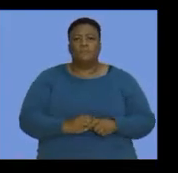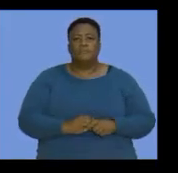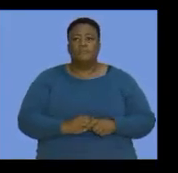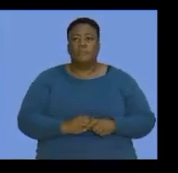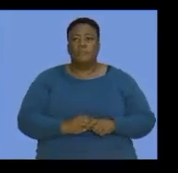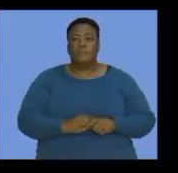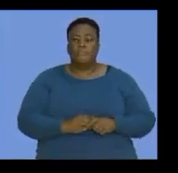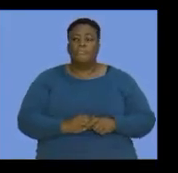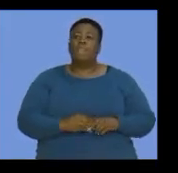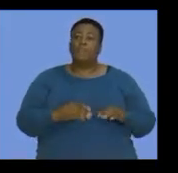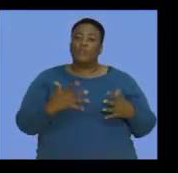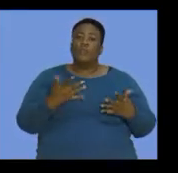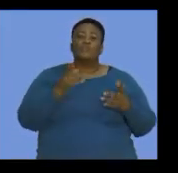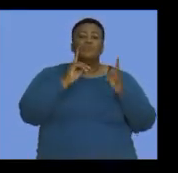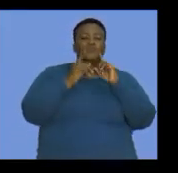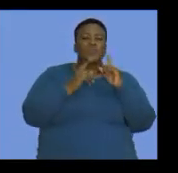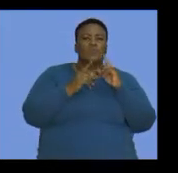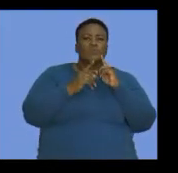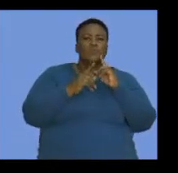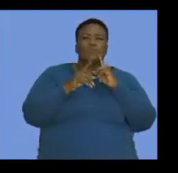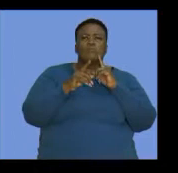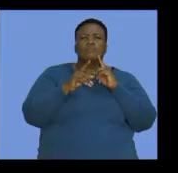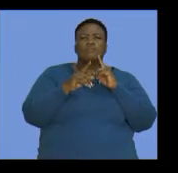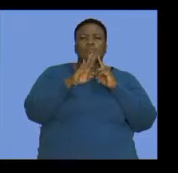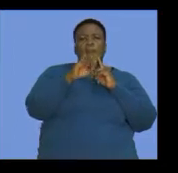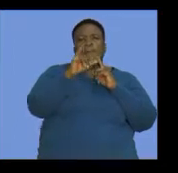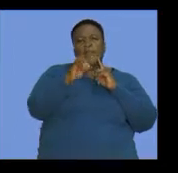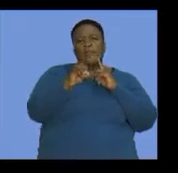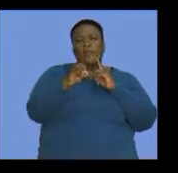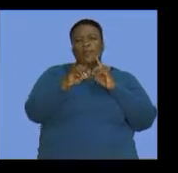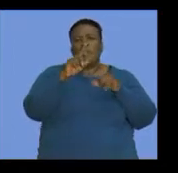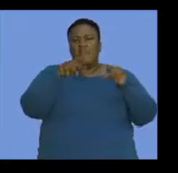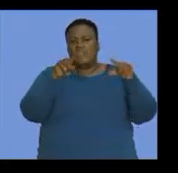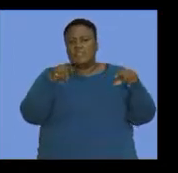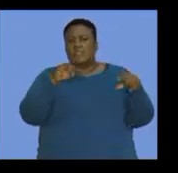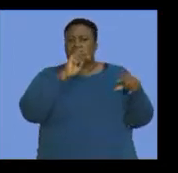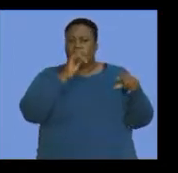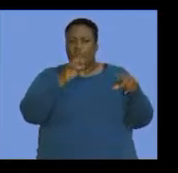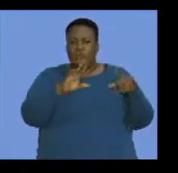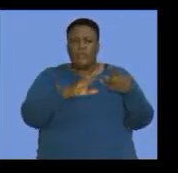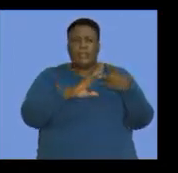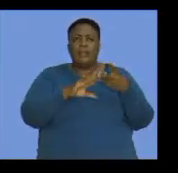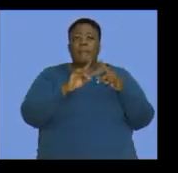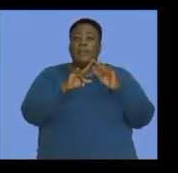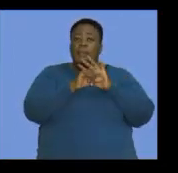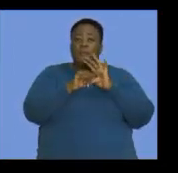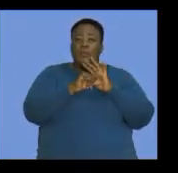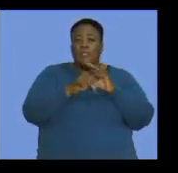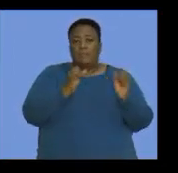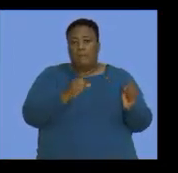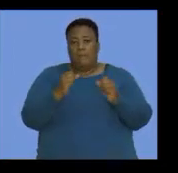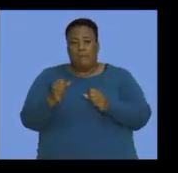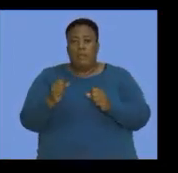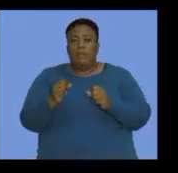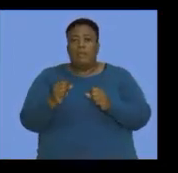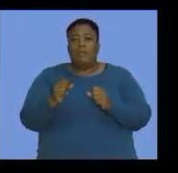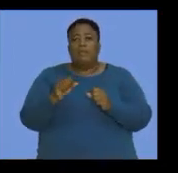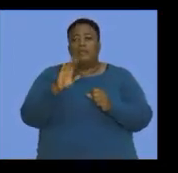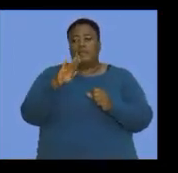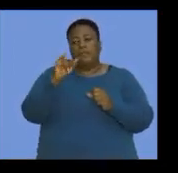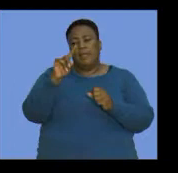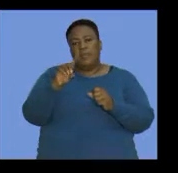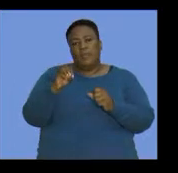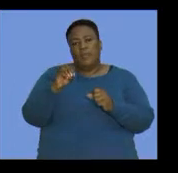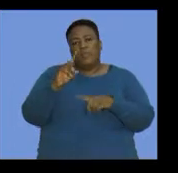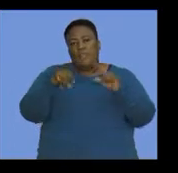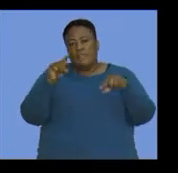So we've looked at what is biodiversity. Let's look at the importance of maintaining this biodiversity. Okay,